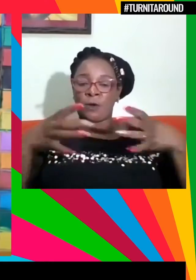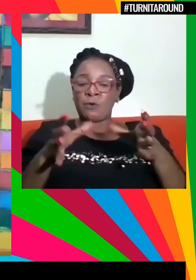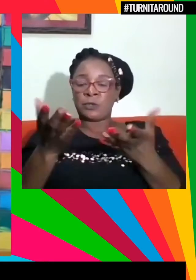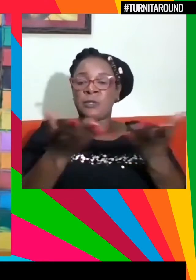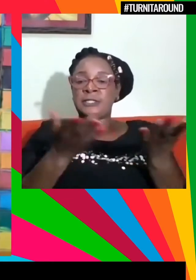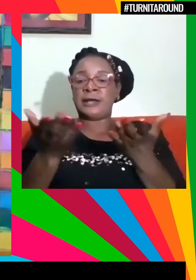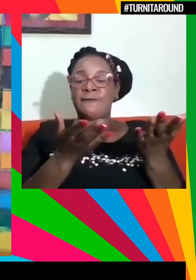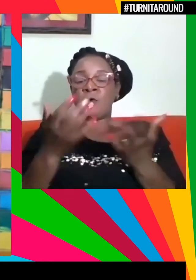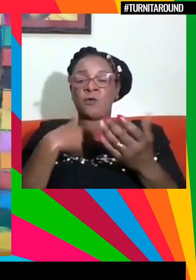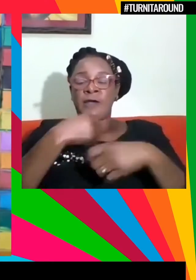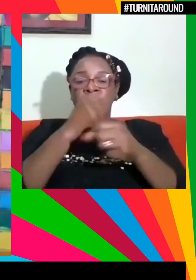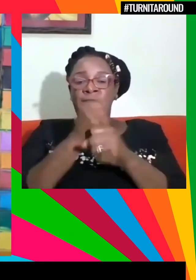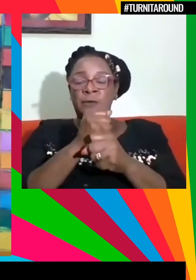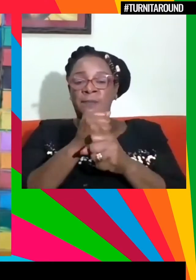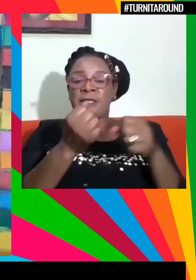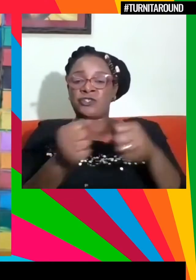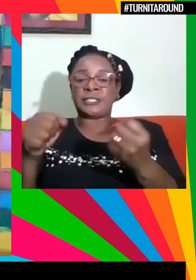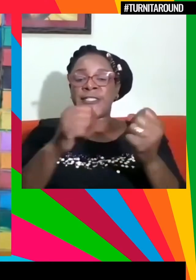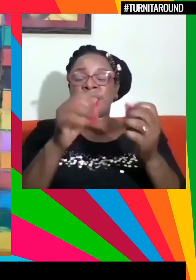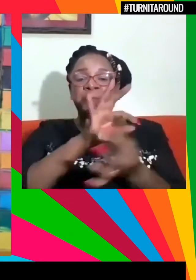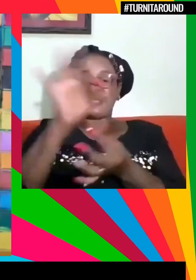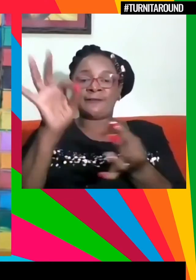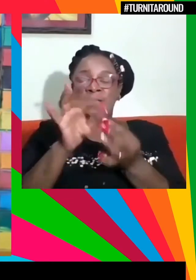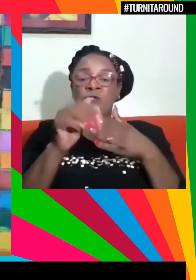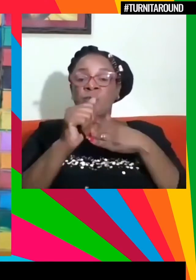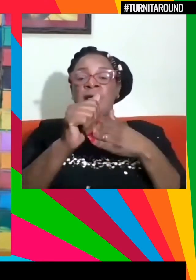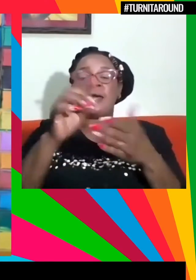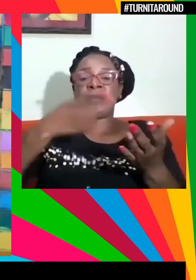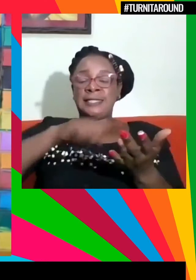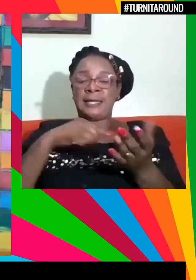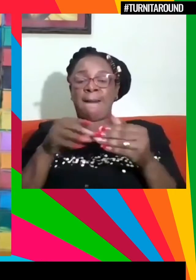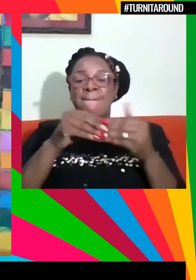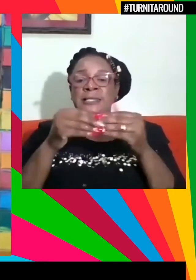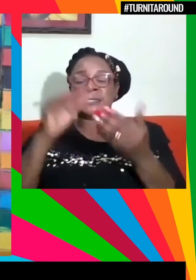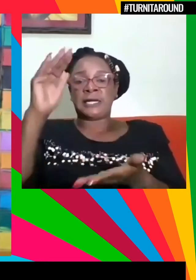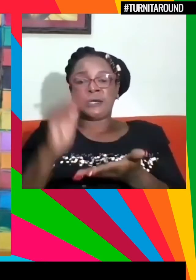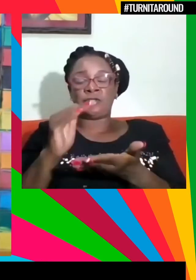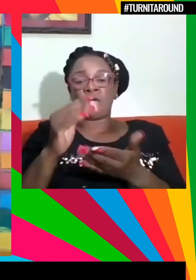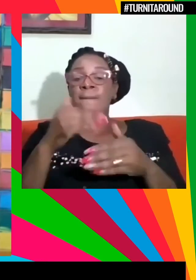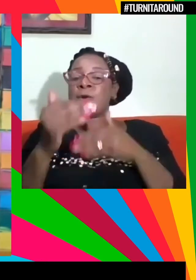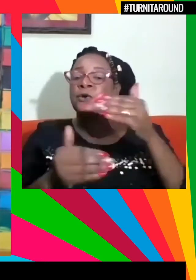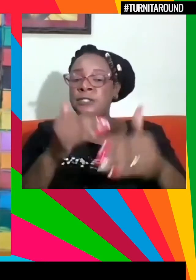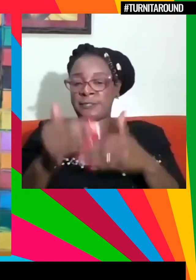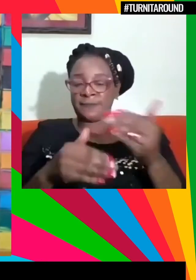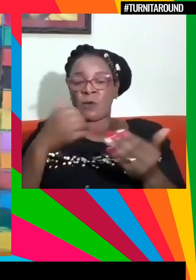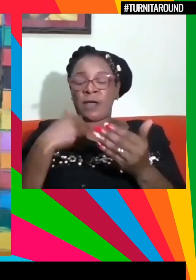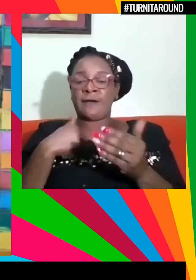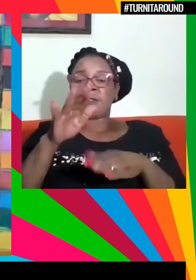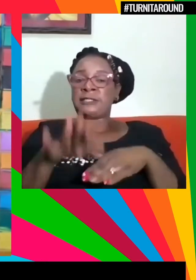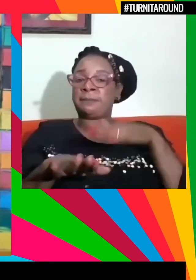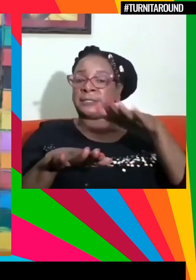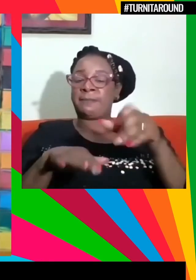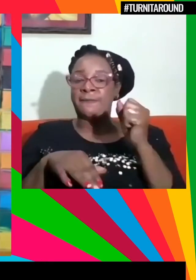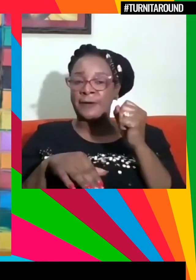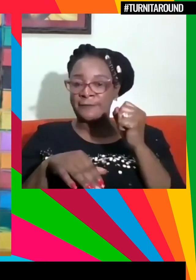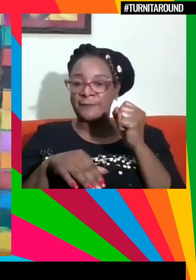we've developed a strategy specifically to guide us in our plastic reduction process. It has 5 steps. So the first step is